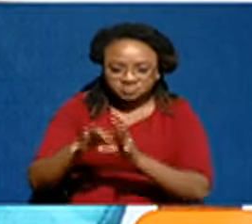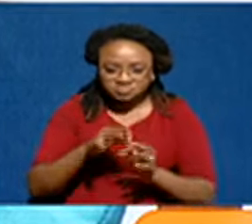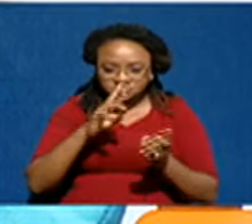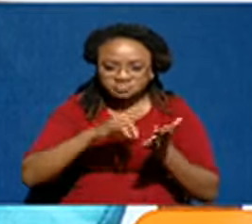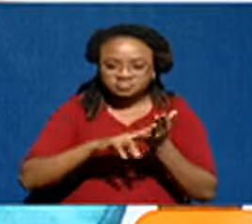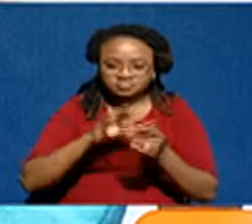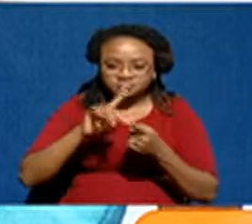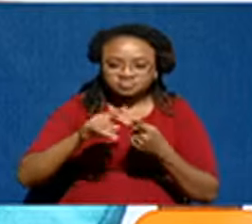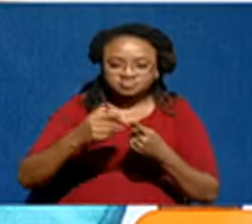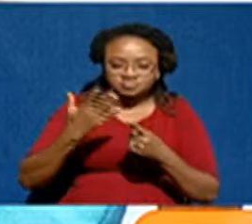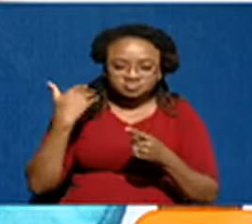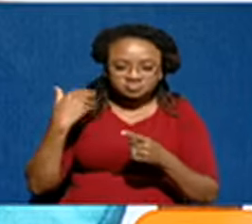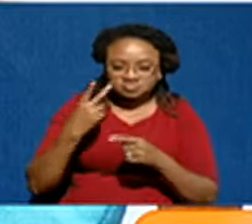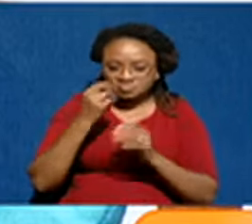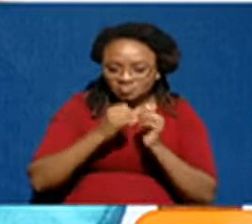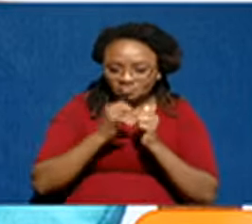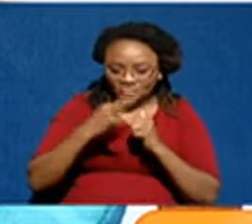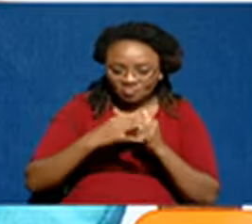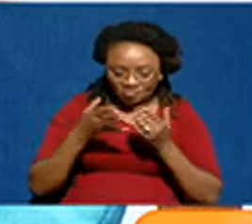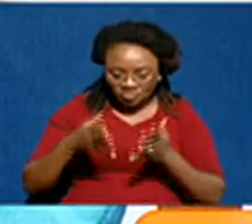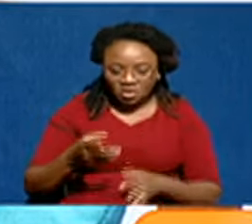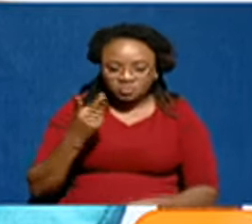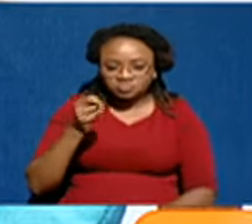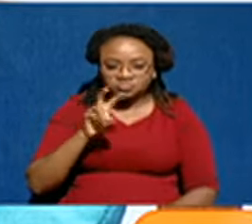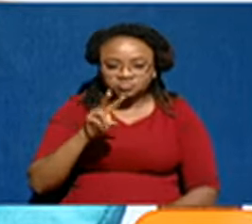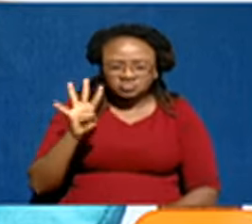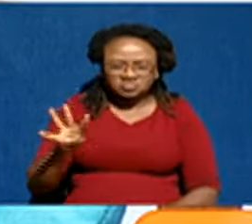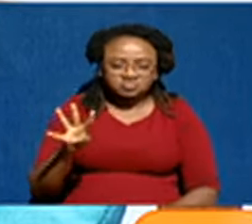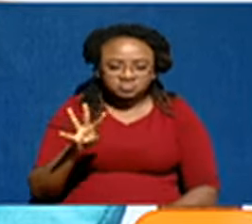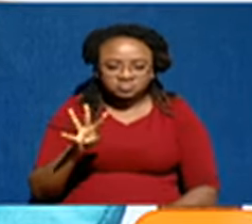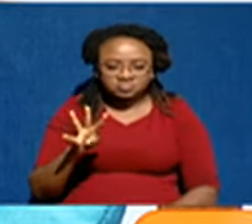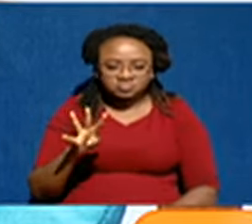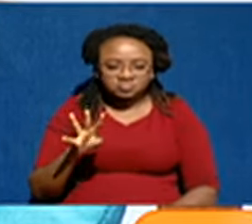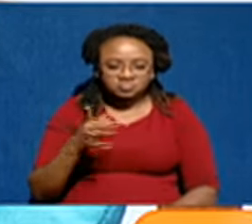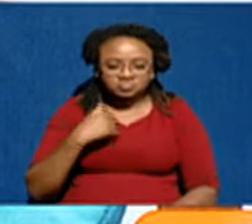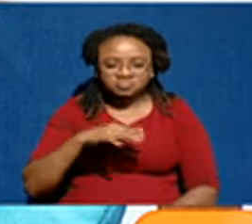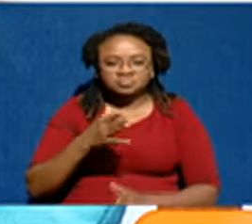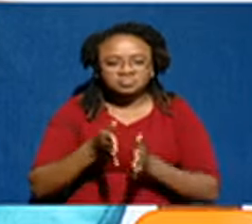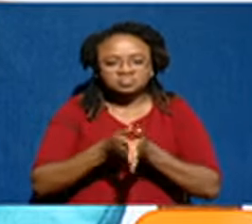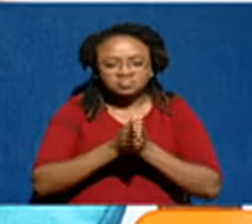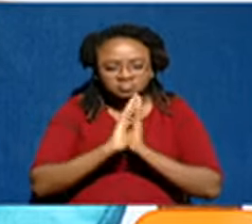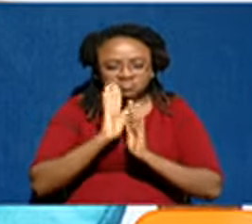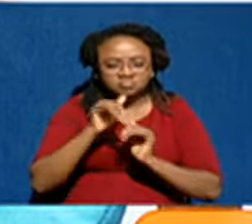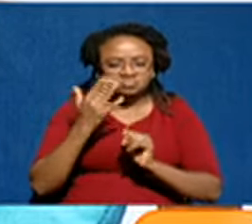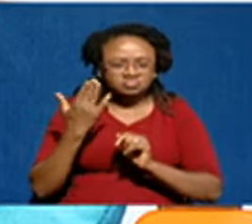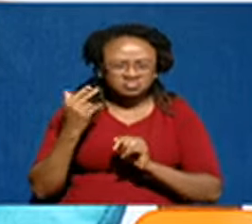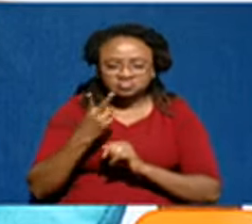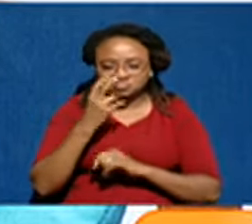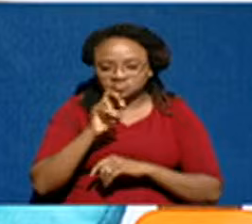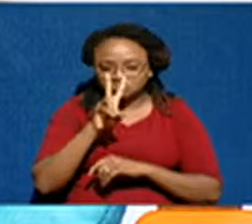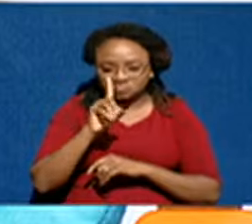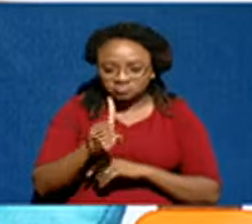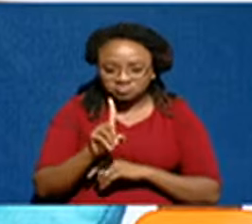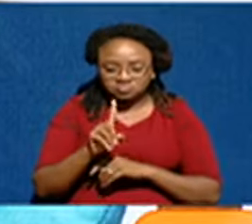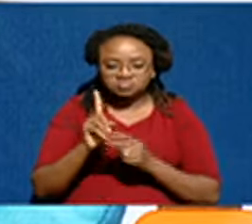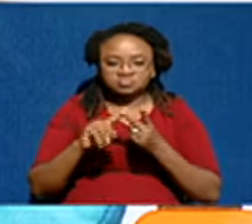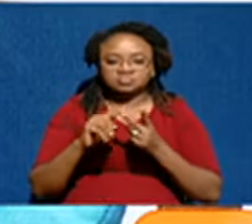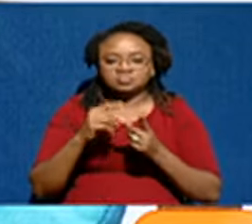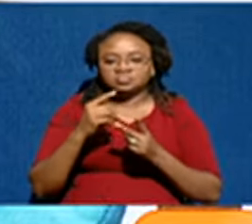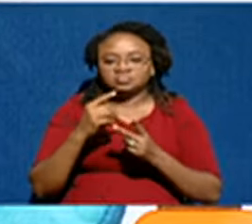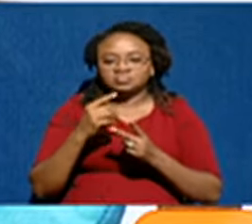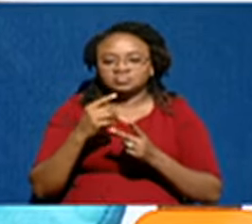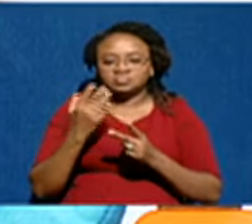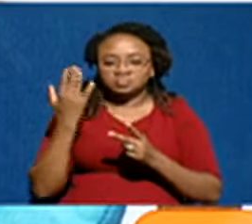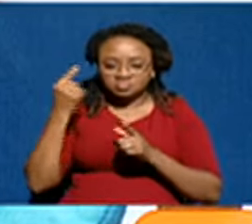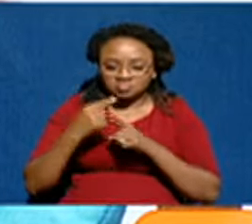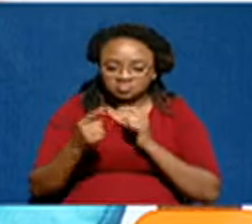2018. Today is 2024. We've had a request since 2021. Last year, July 13th,